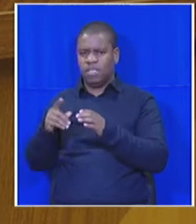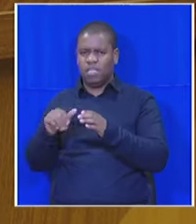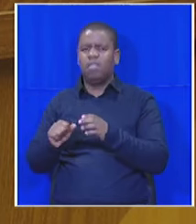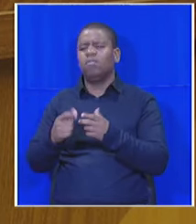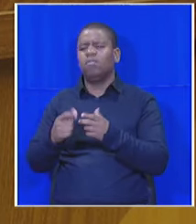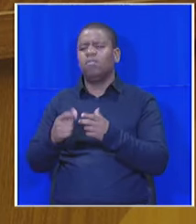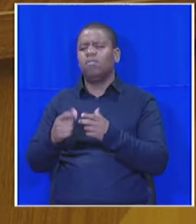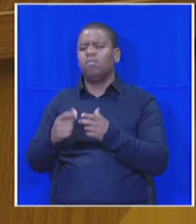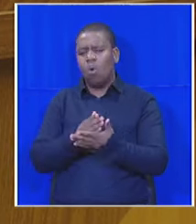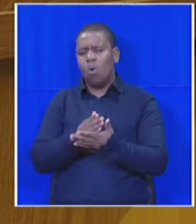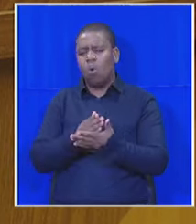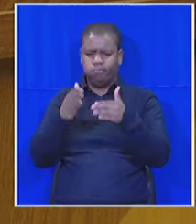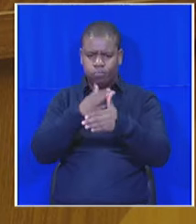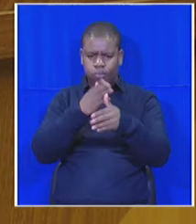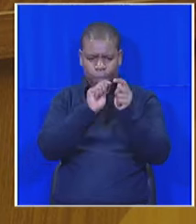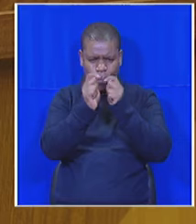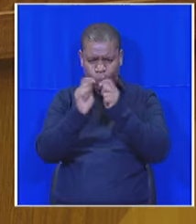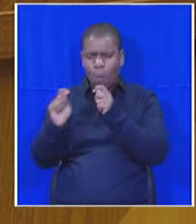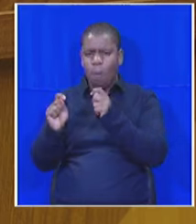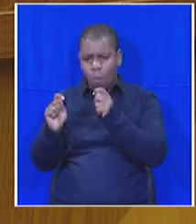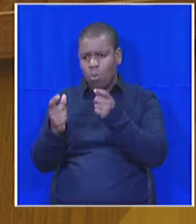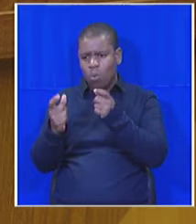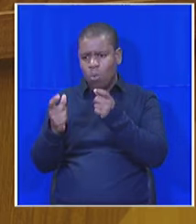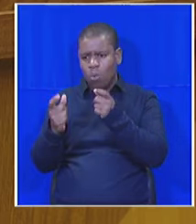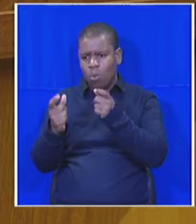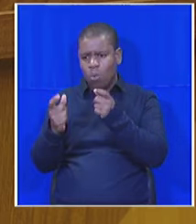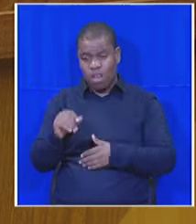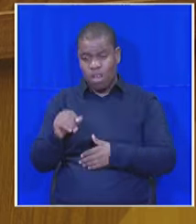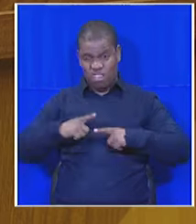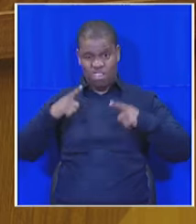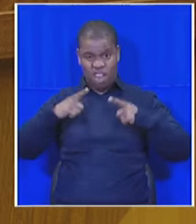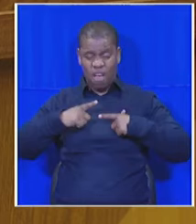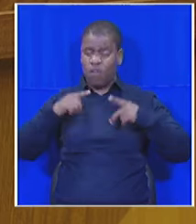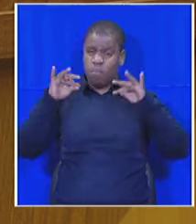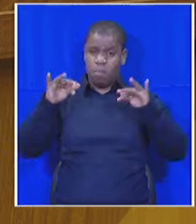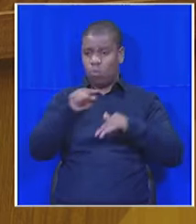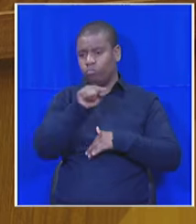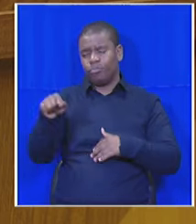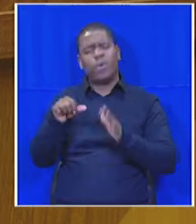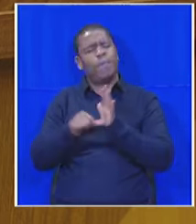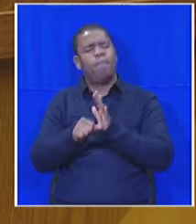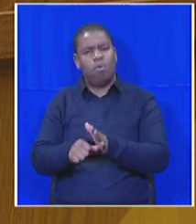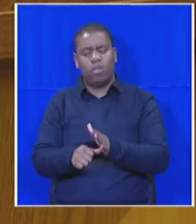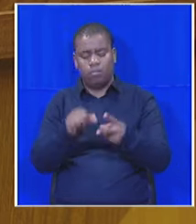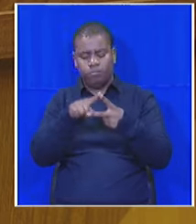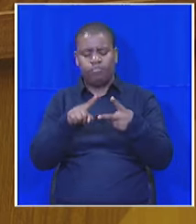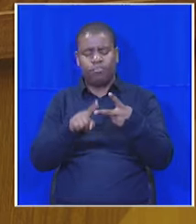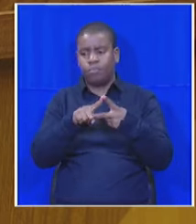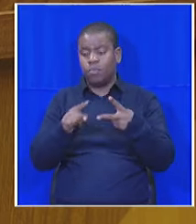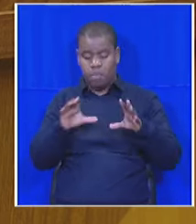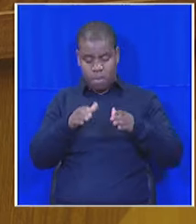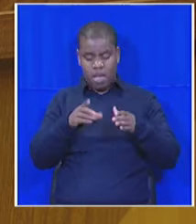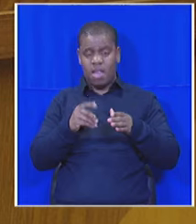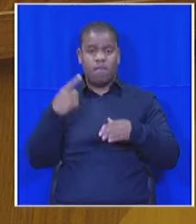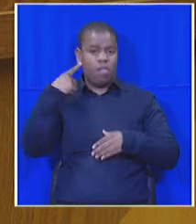the reprioritization of the lives of vulnerable South Africans is crucial. This too has fallen on deaf